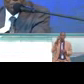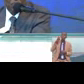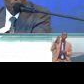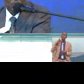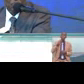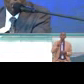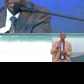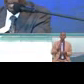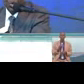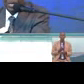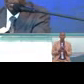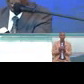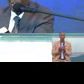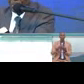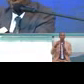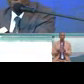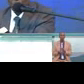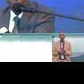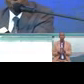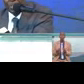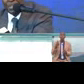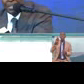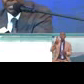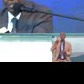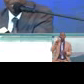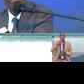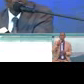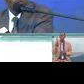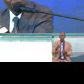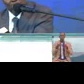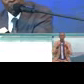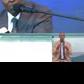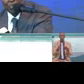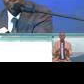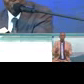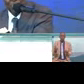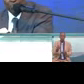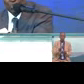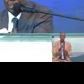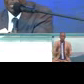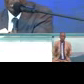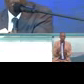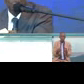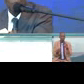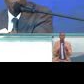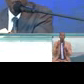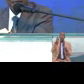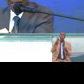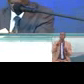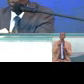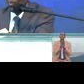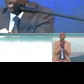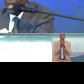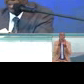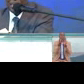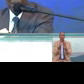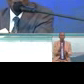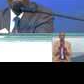our righteousness. He will never lead you into sin. He's a savior from